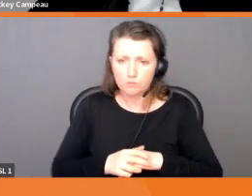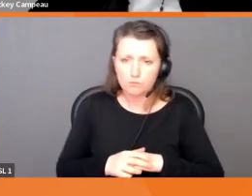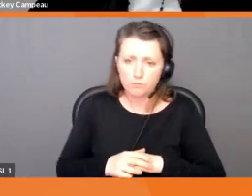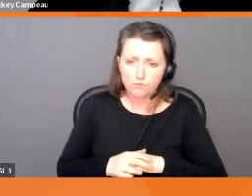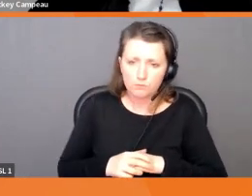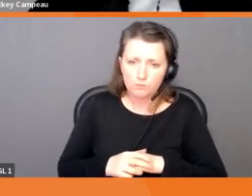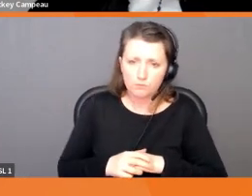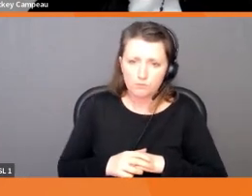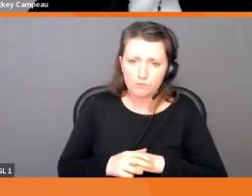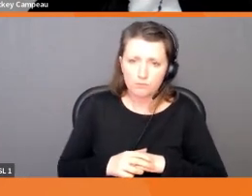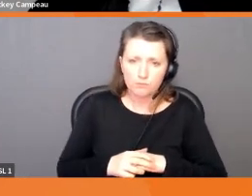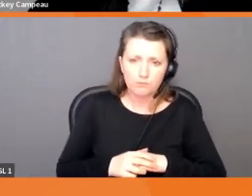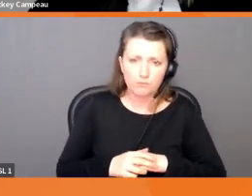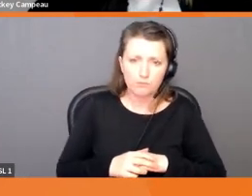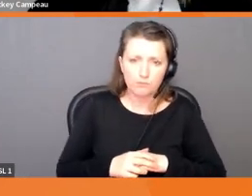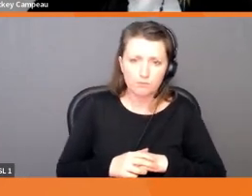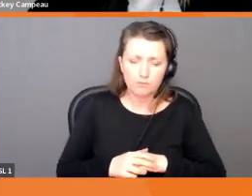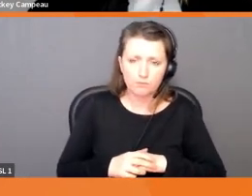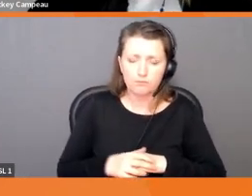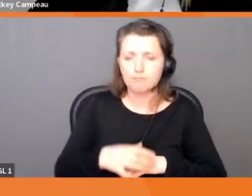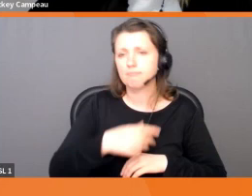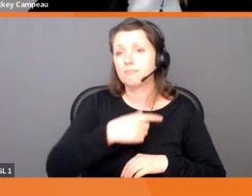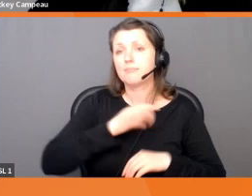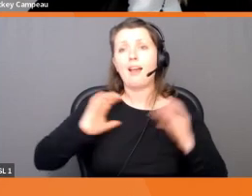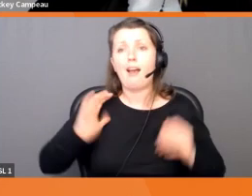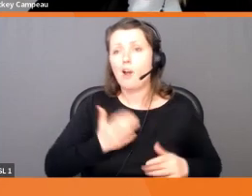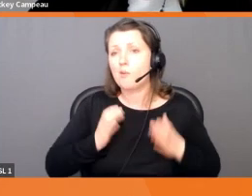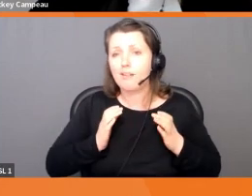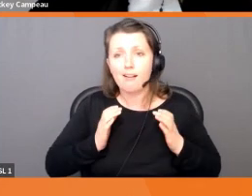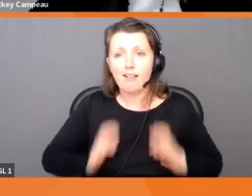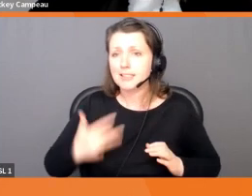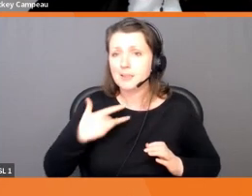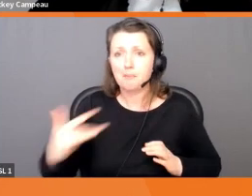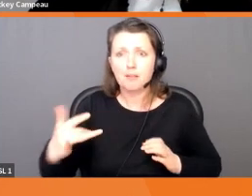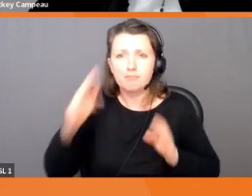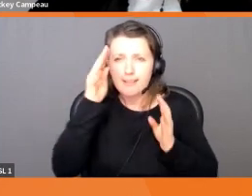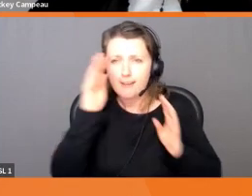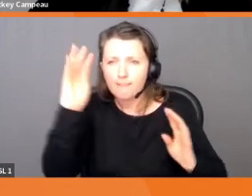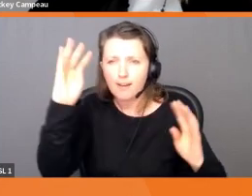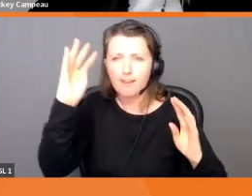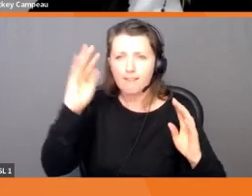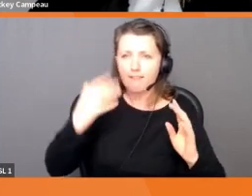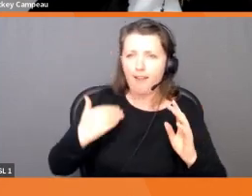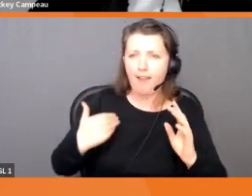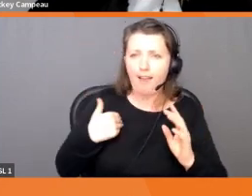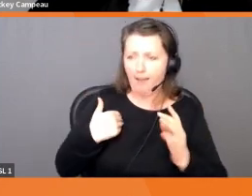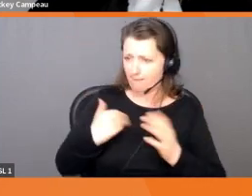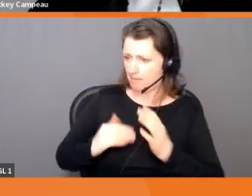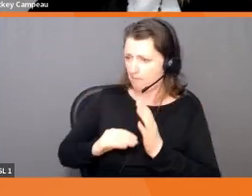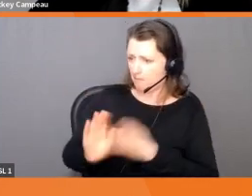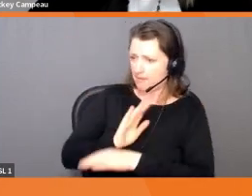We absolutely love working with clients that are innovative and scalable and have great starts to their business.